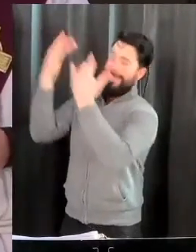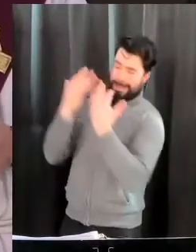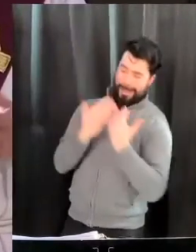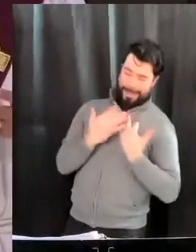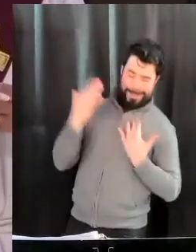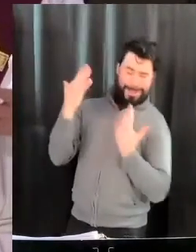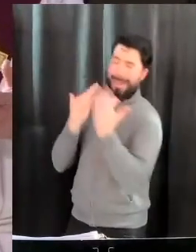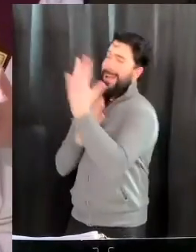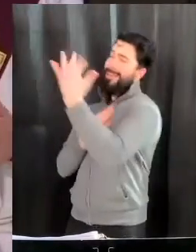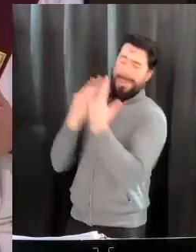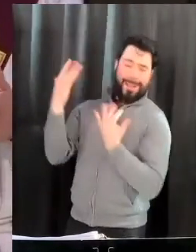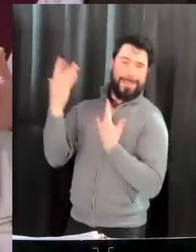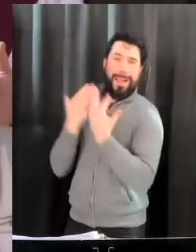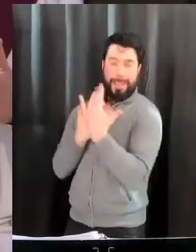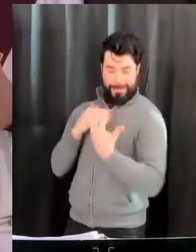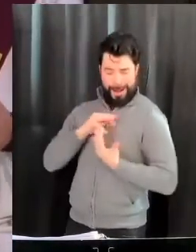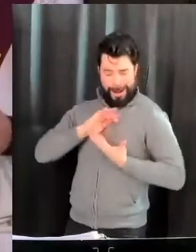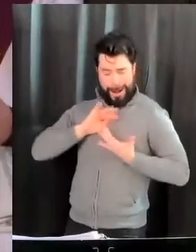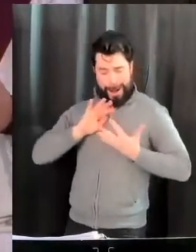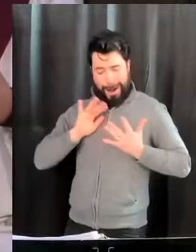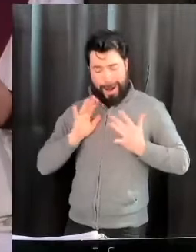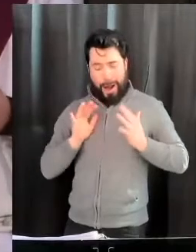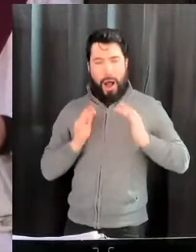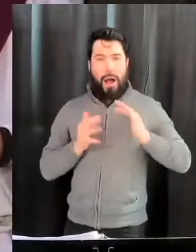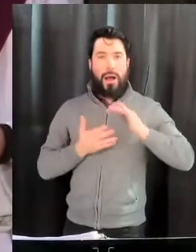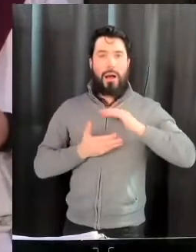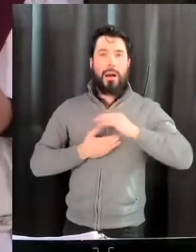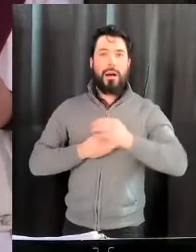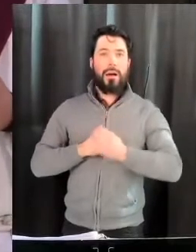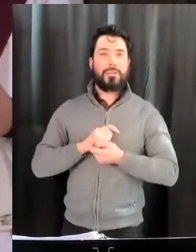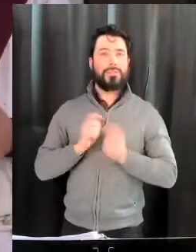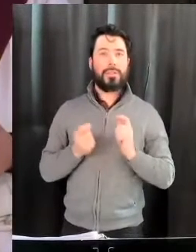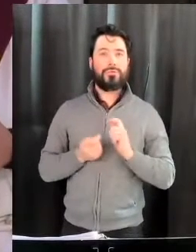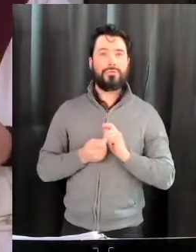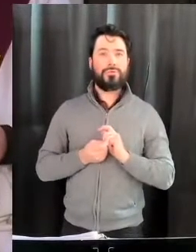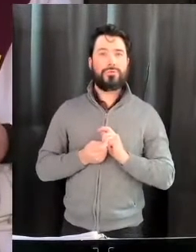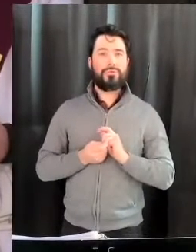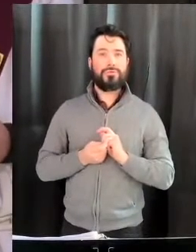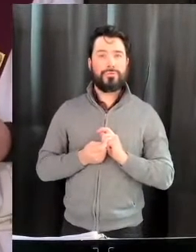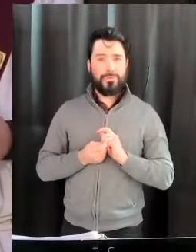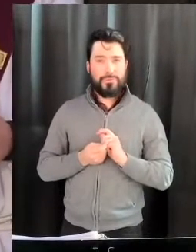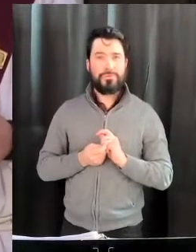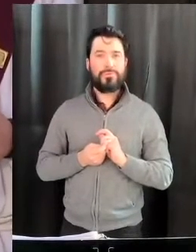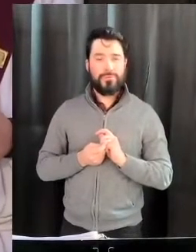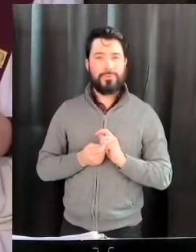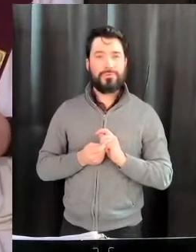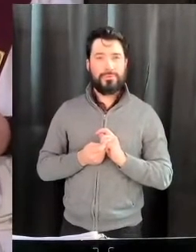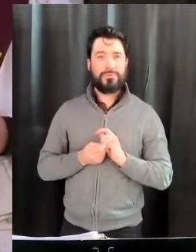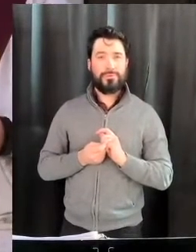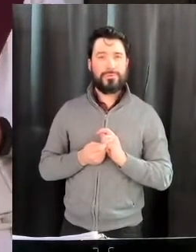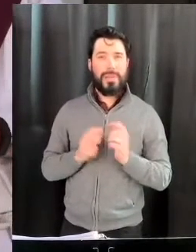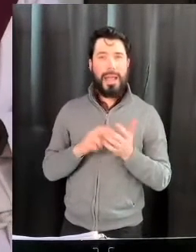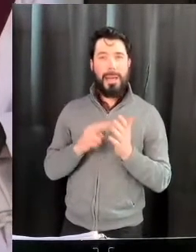time and lead us to a brand new life at